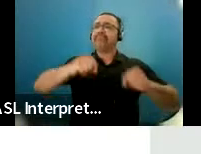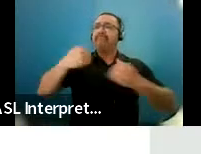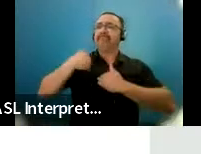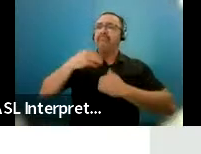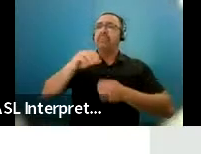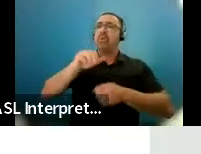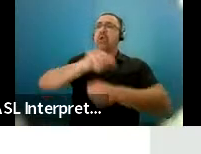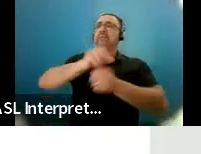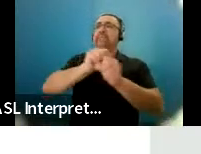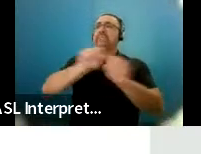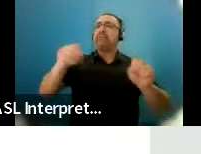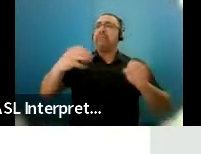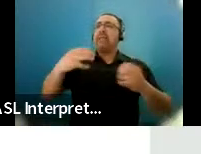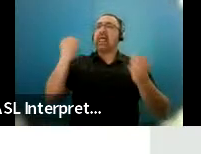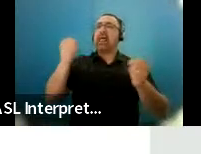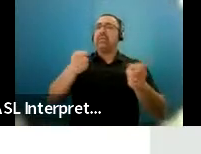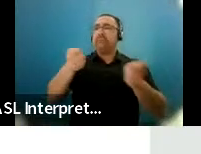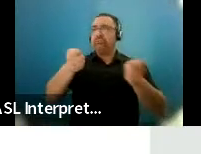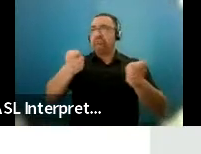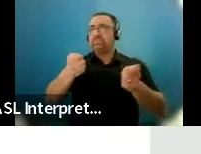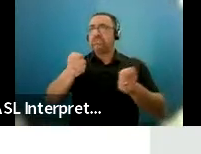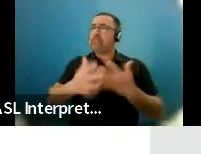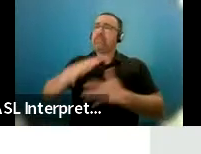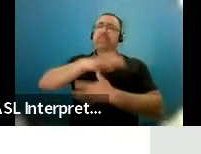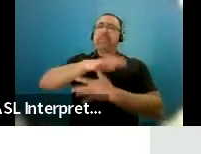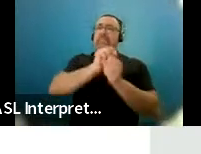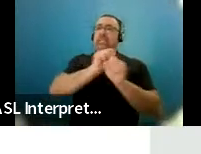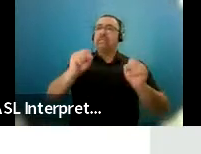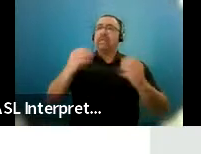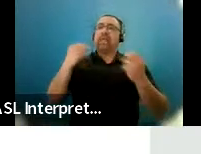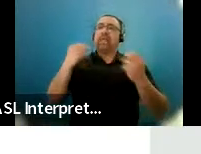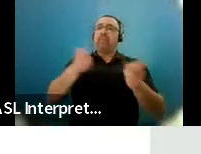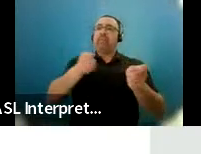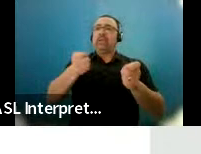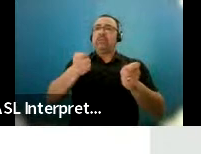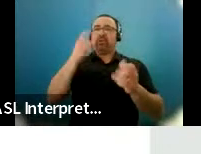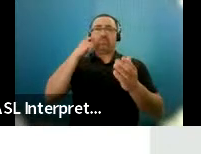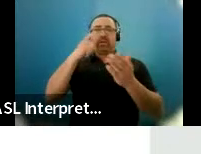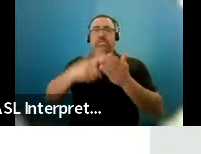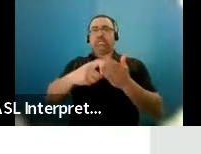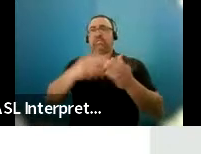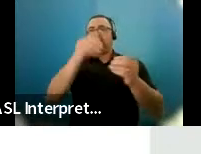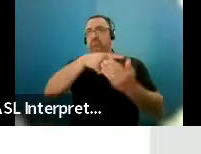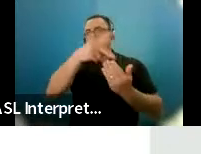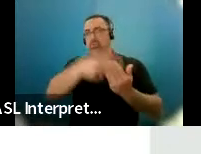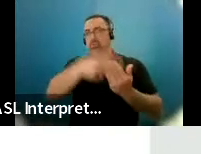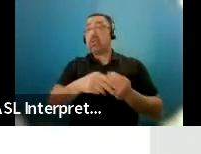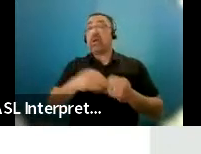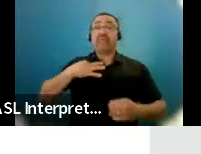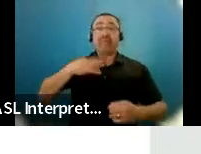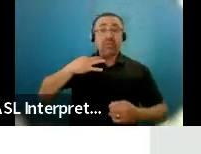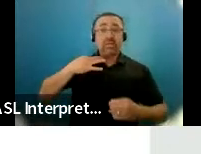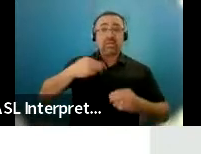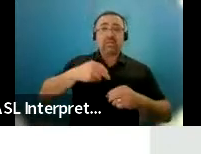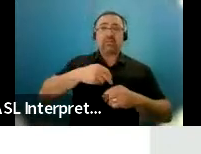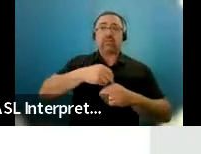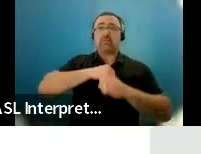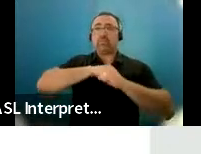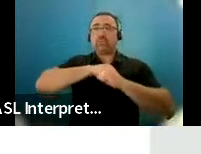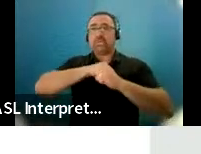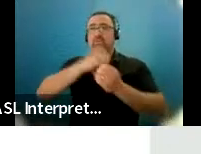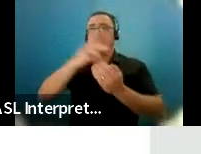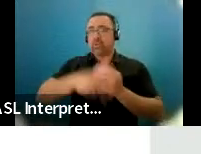Occupational Safety and Health Administration's Premier Safety and Health Management Recognition Program, the Voluntary Protection